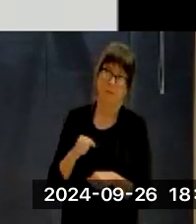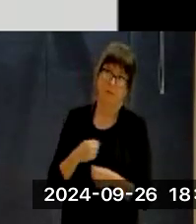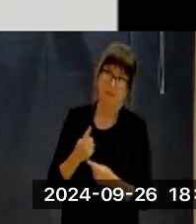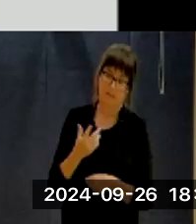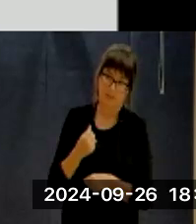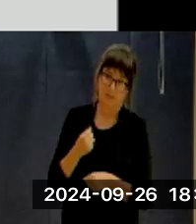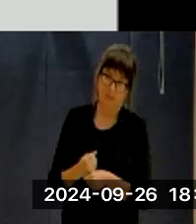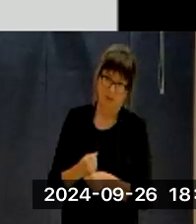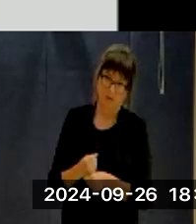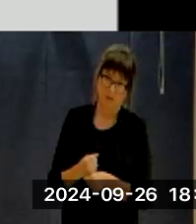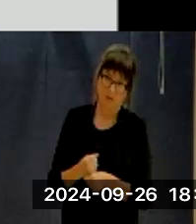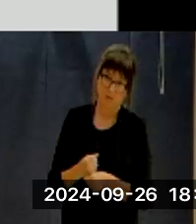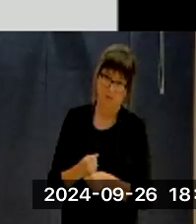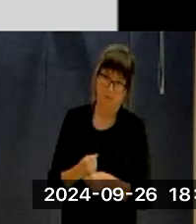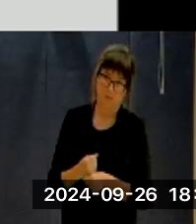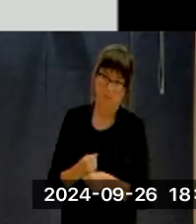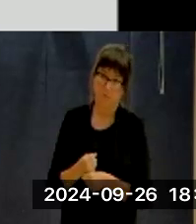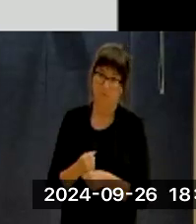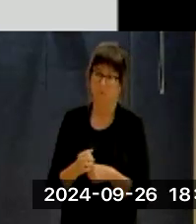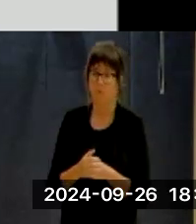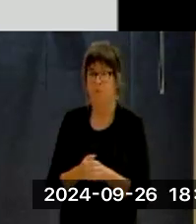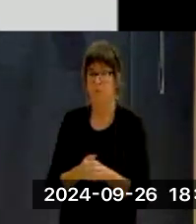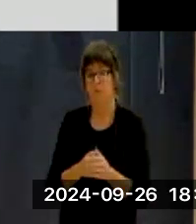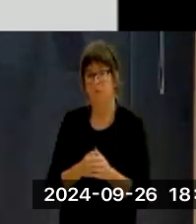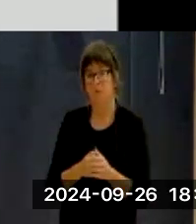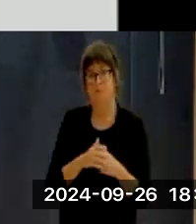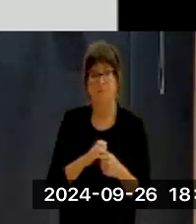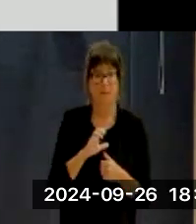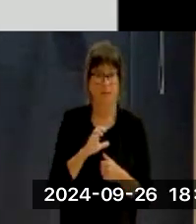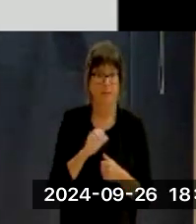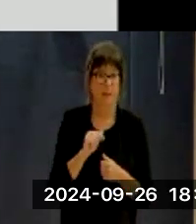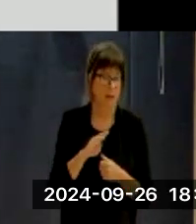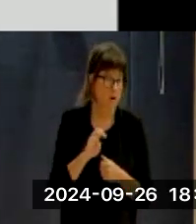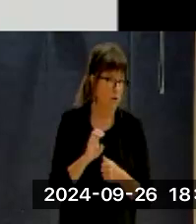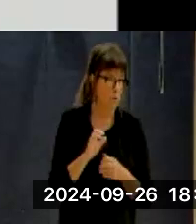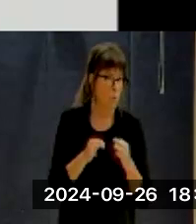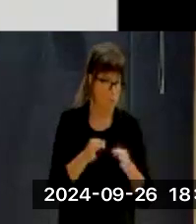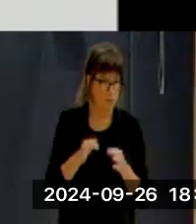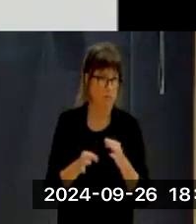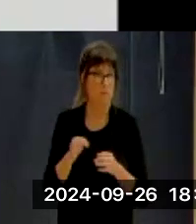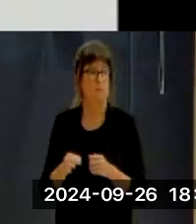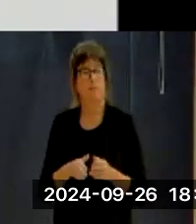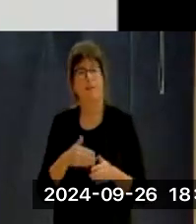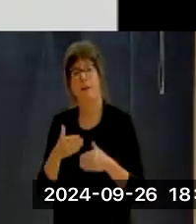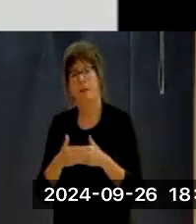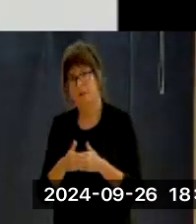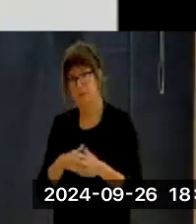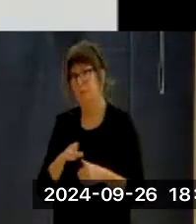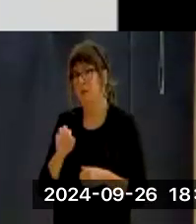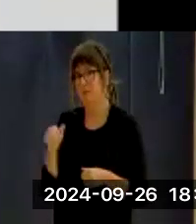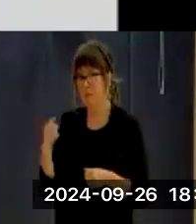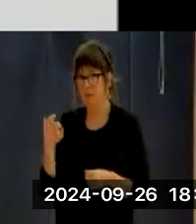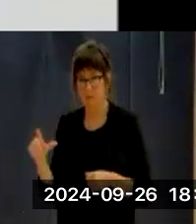been, CARE Court followed by SB 43, which was the expansion of the definition of gravely